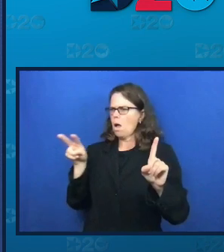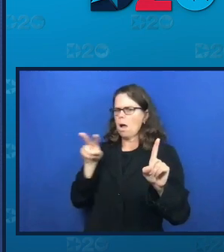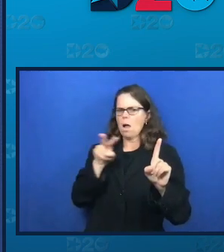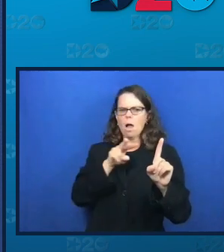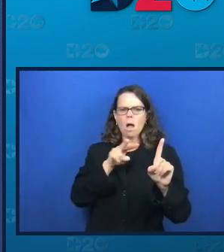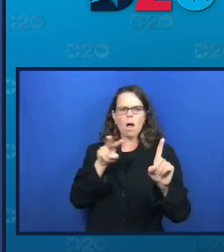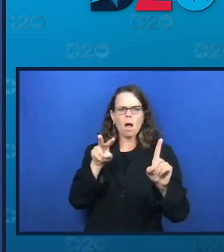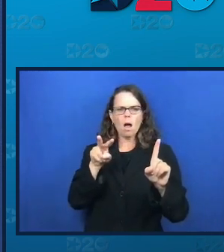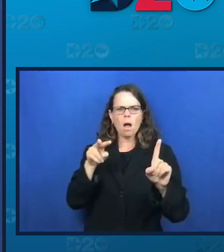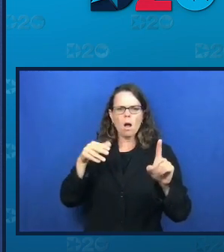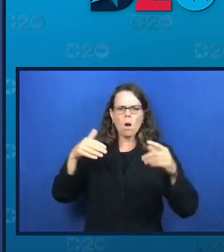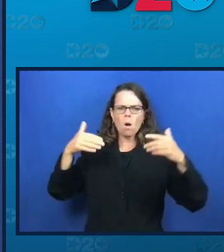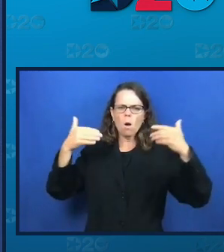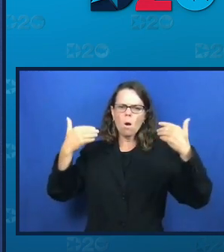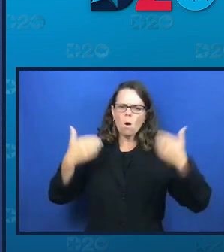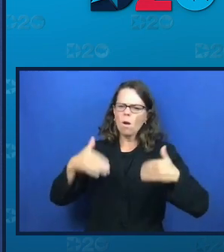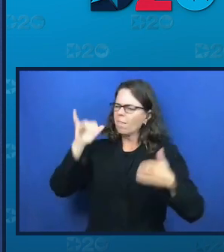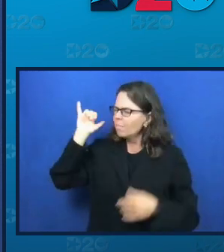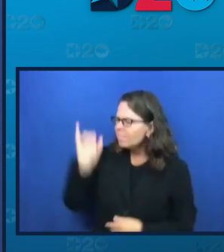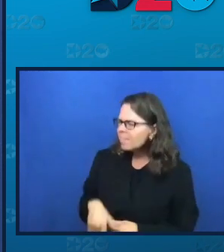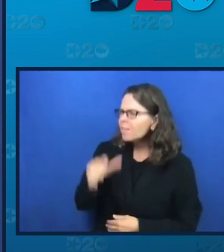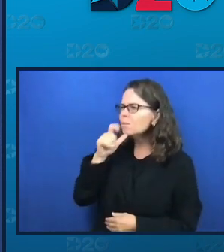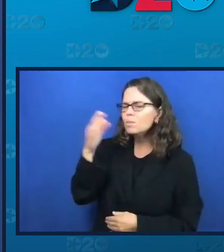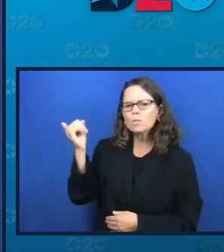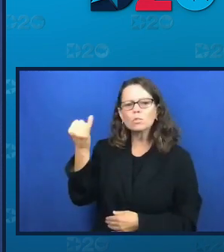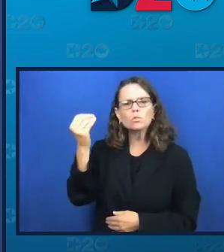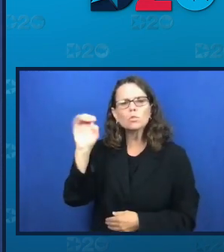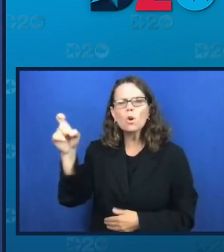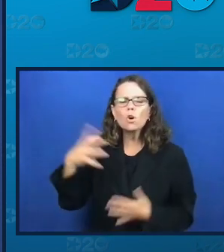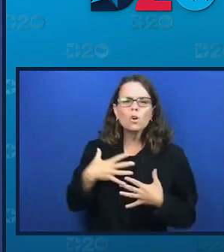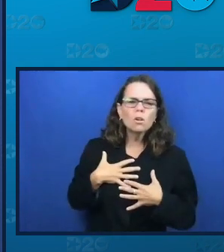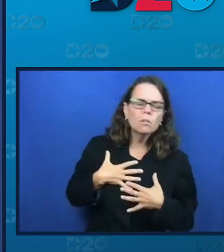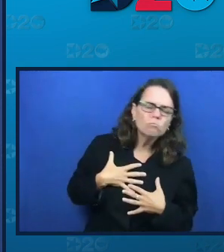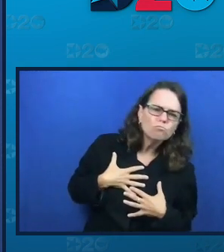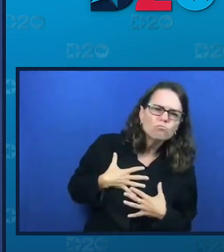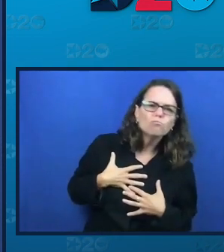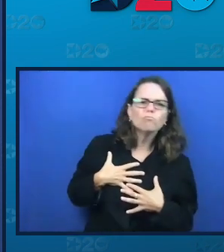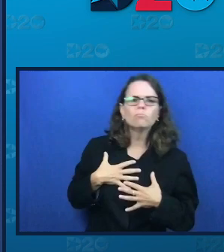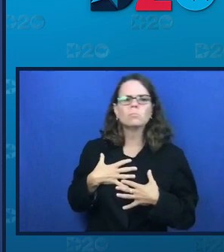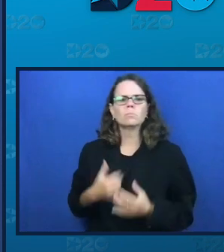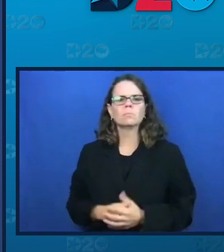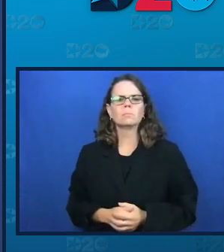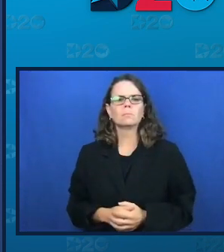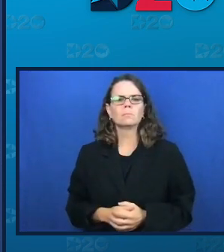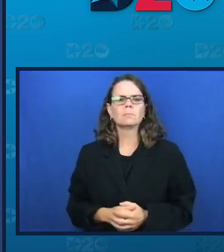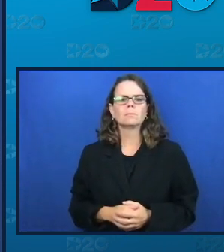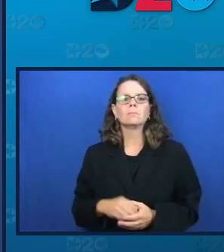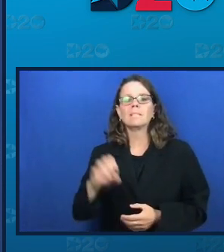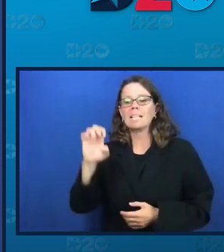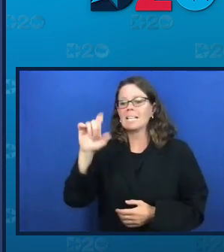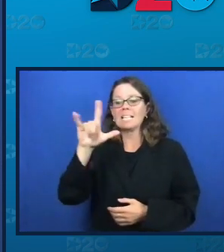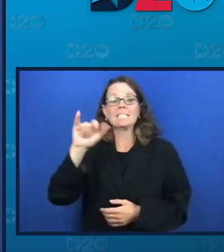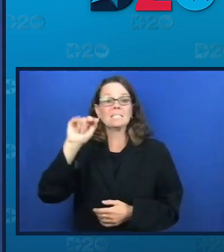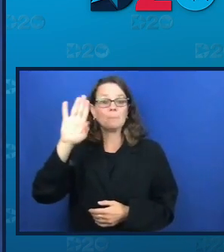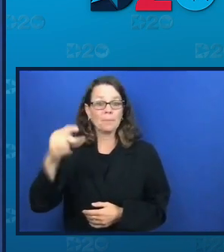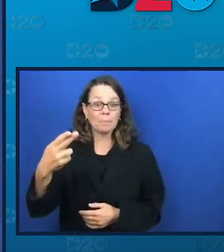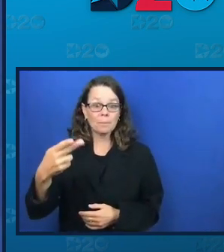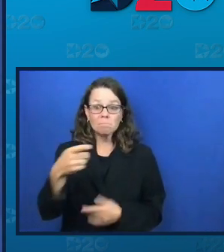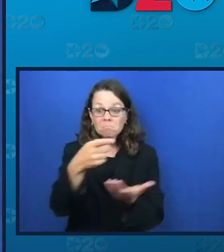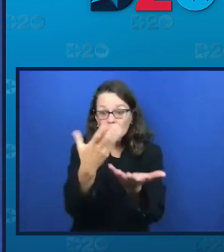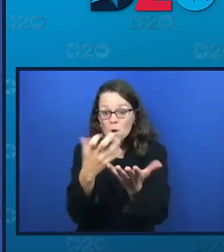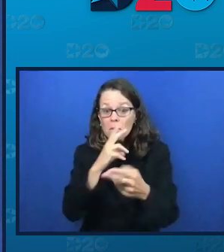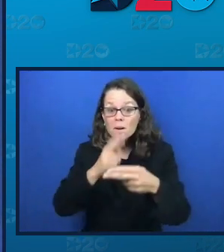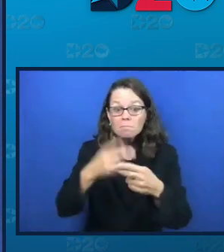stuck with me. Elizabeth, do you have any remembrances as well? I think the day I saw Joe the clearest